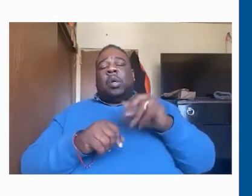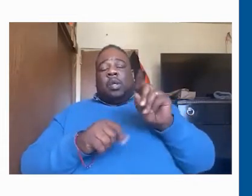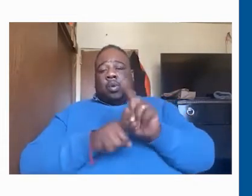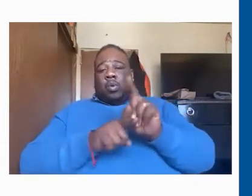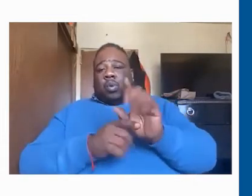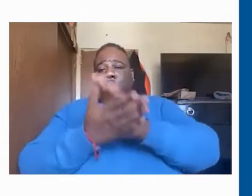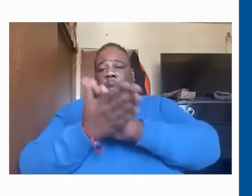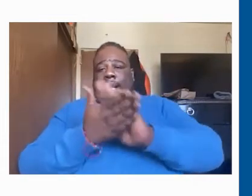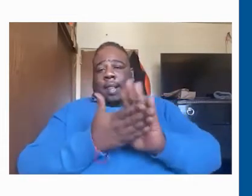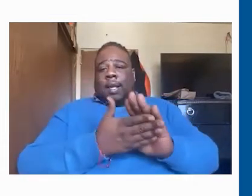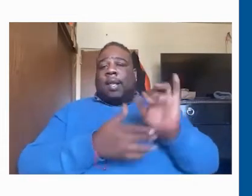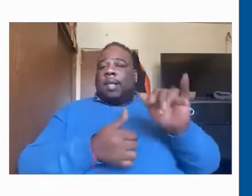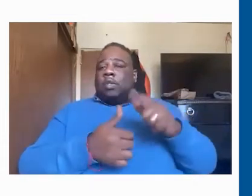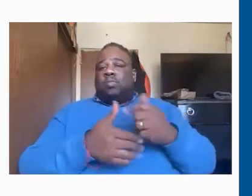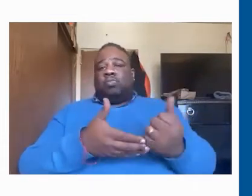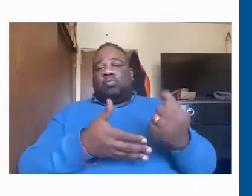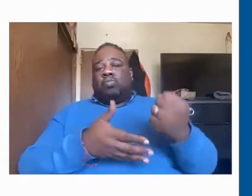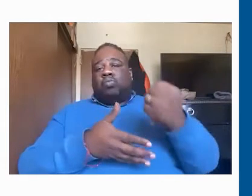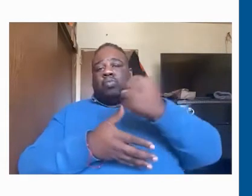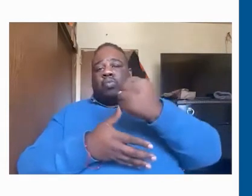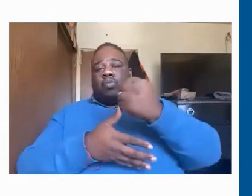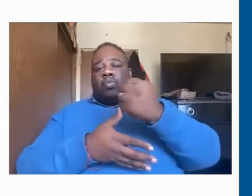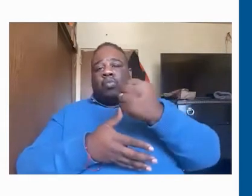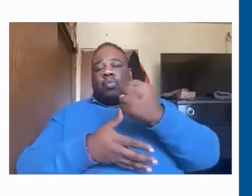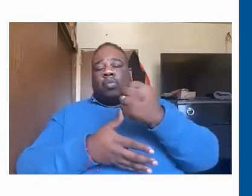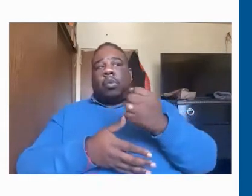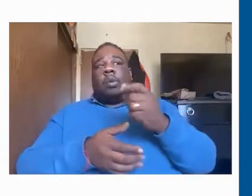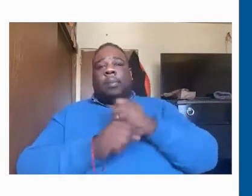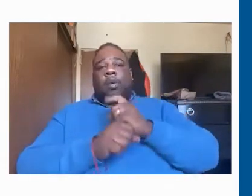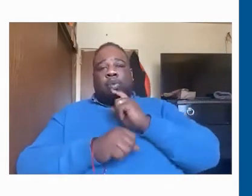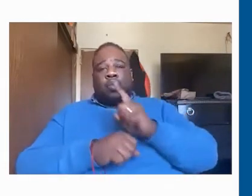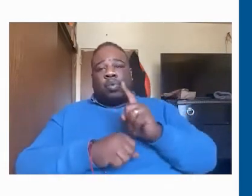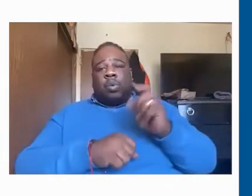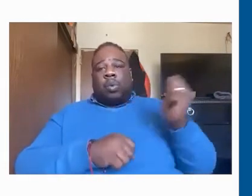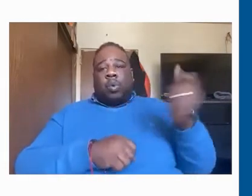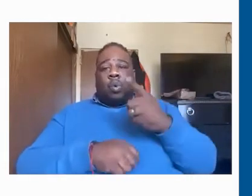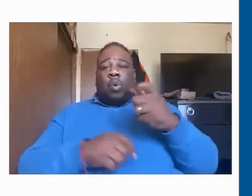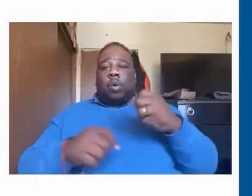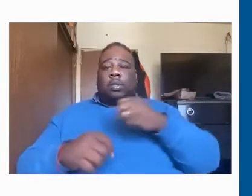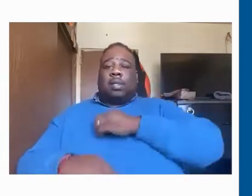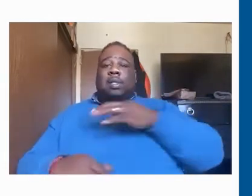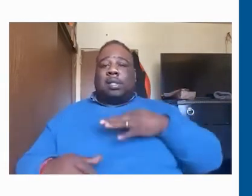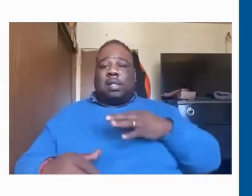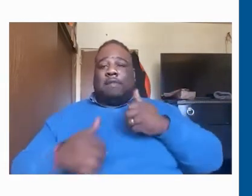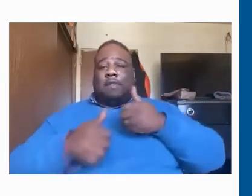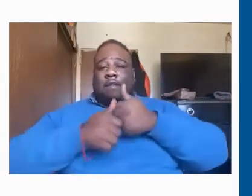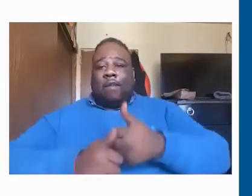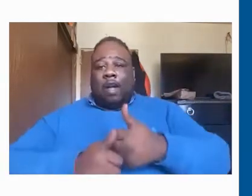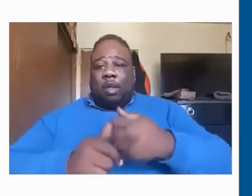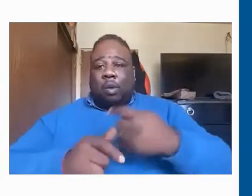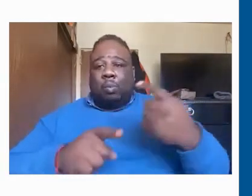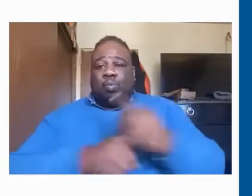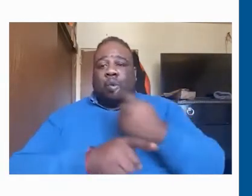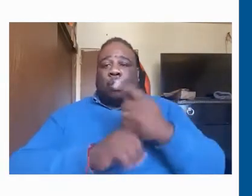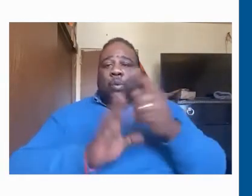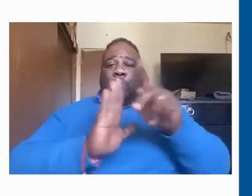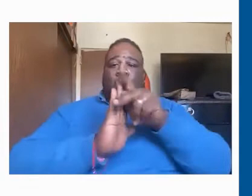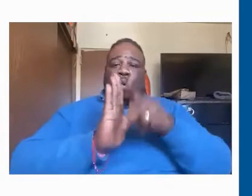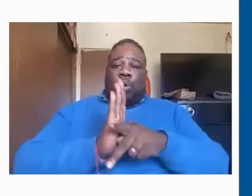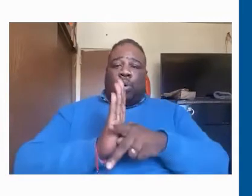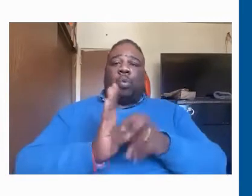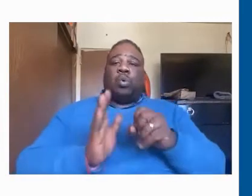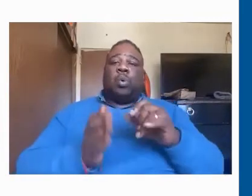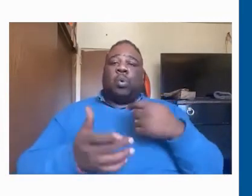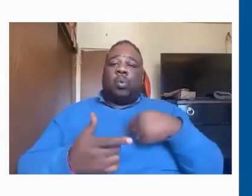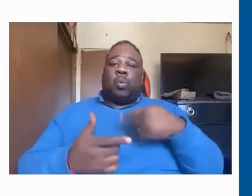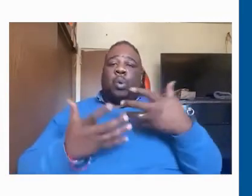with staff that would follow the requirements from the Department of Health. So those are the things that, we want to follow.